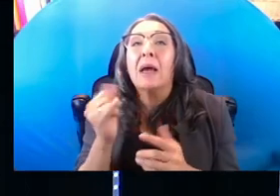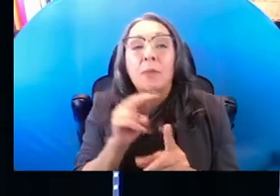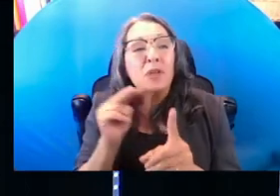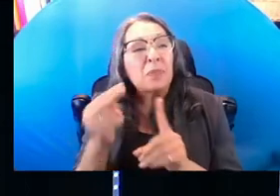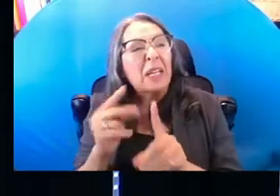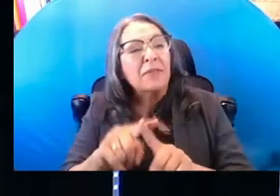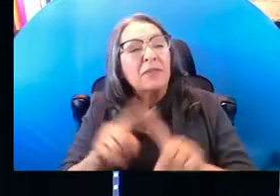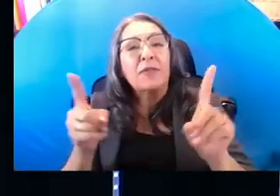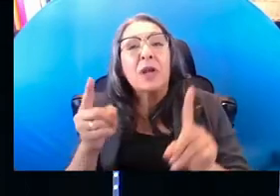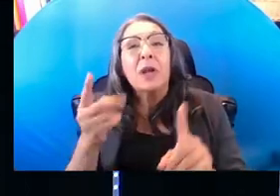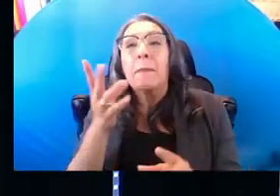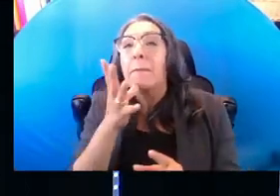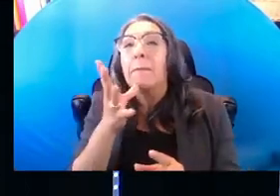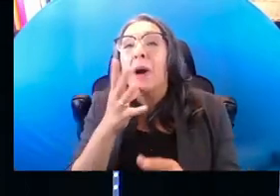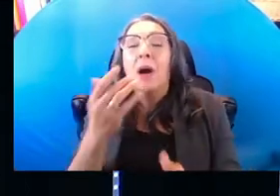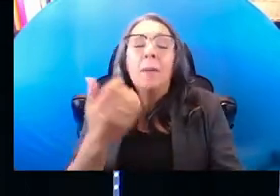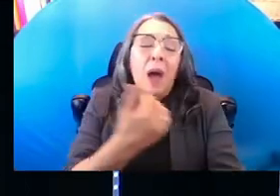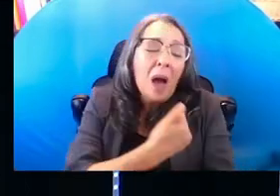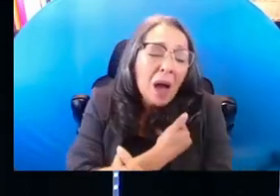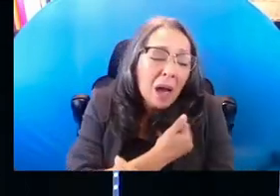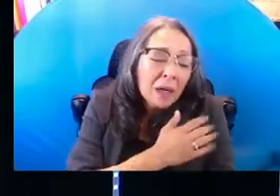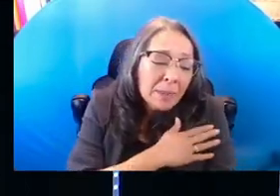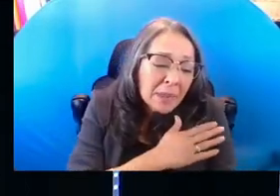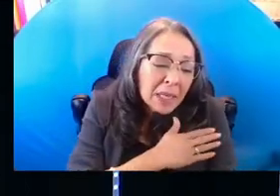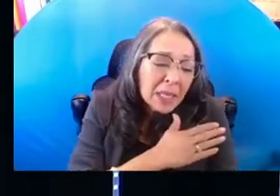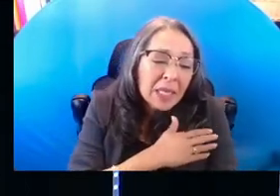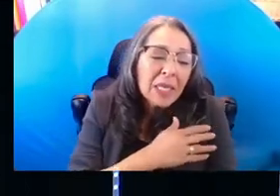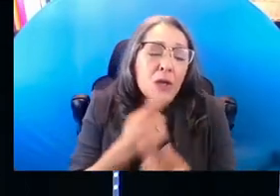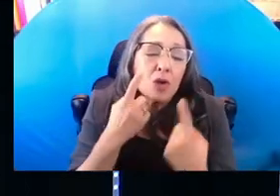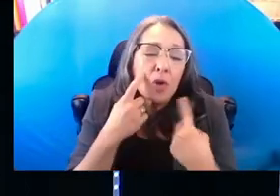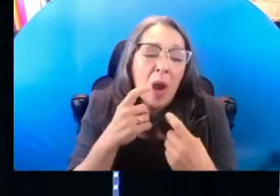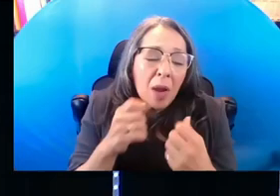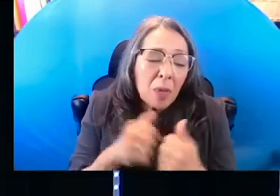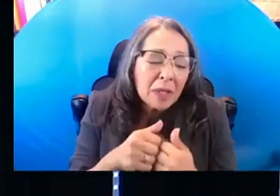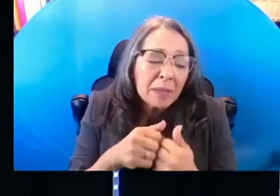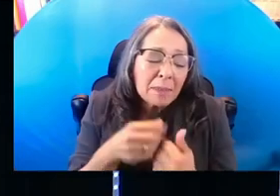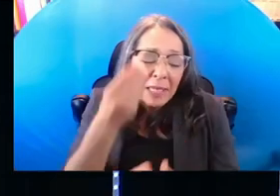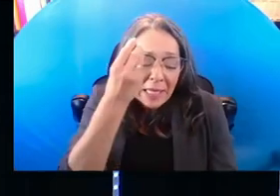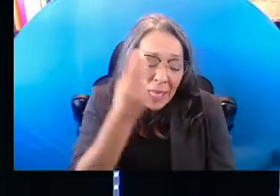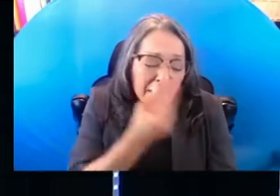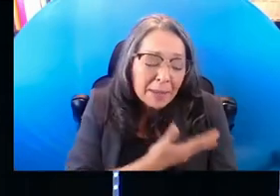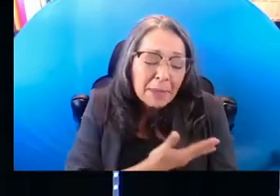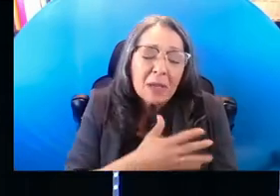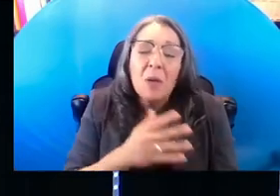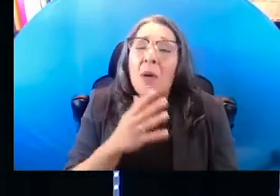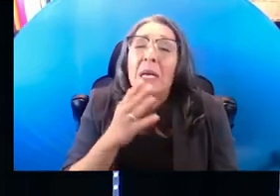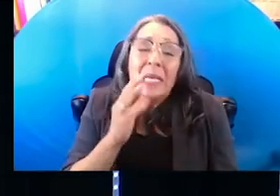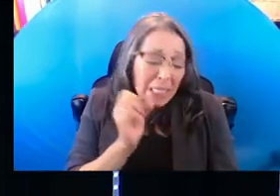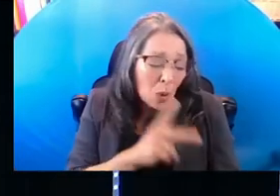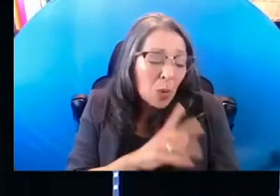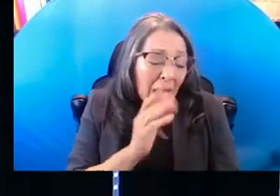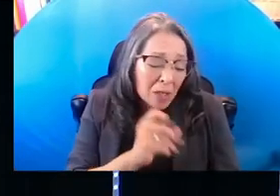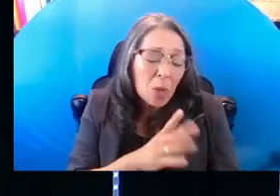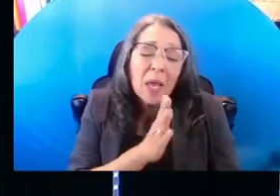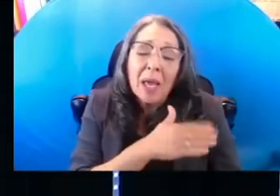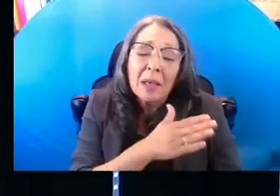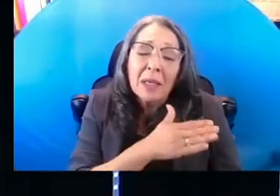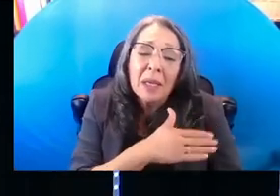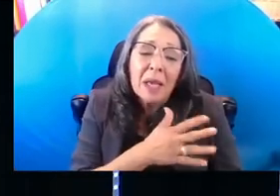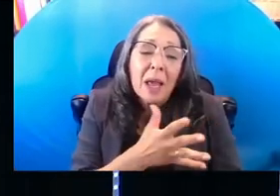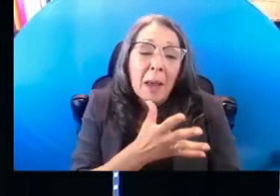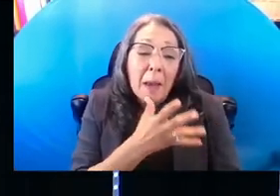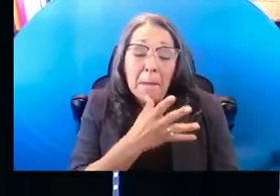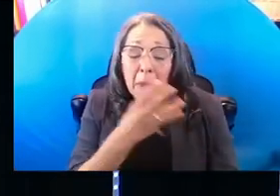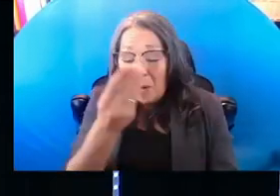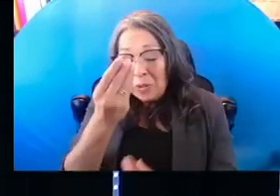and crying with me and telling me it's going to be okay and letting me know that she was going to be there for